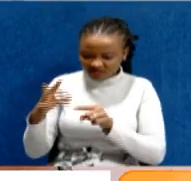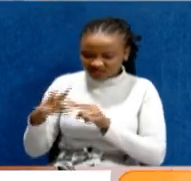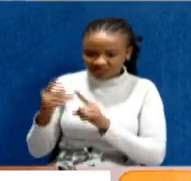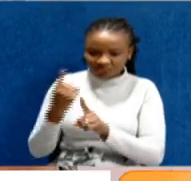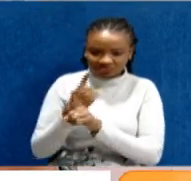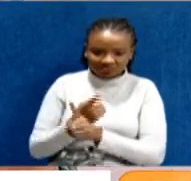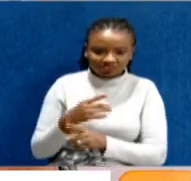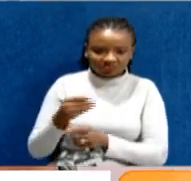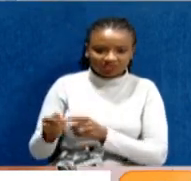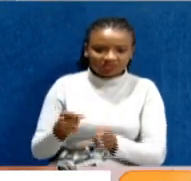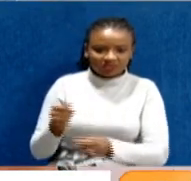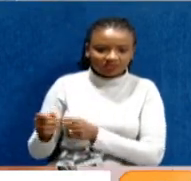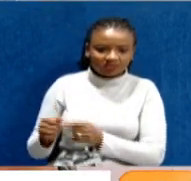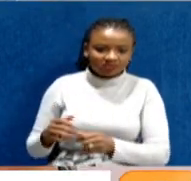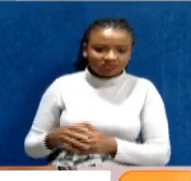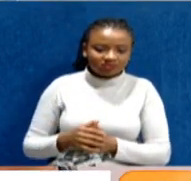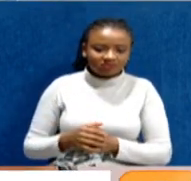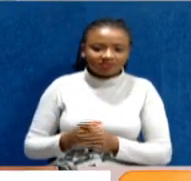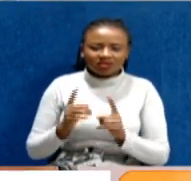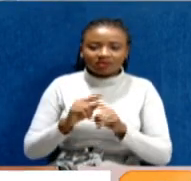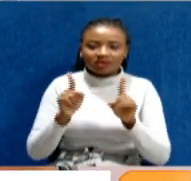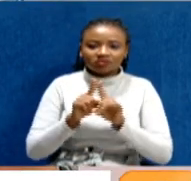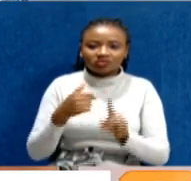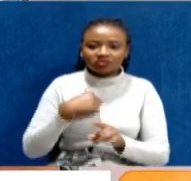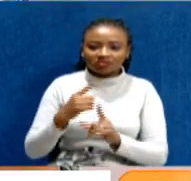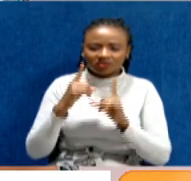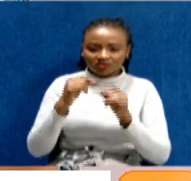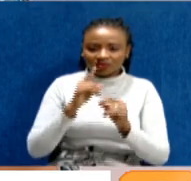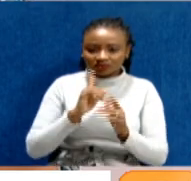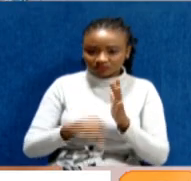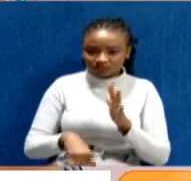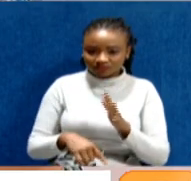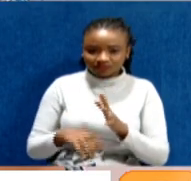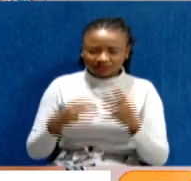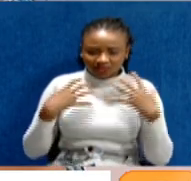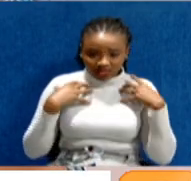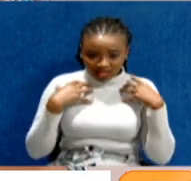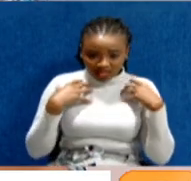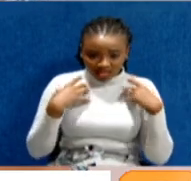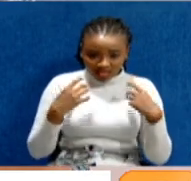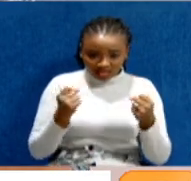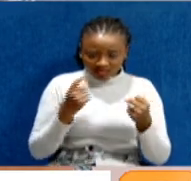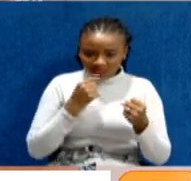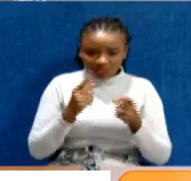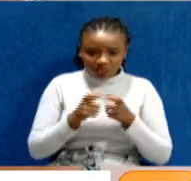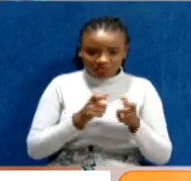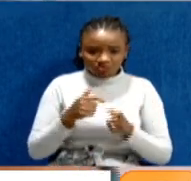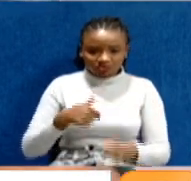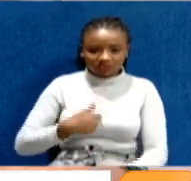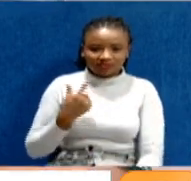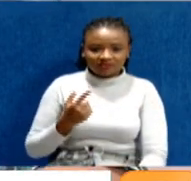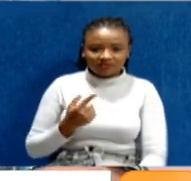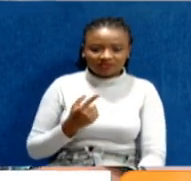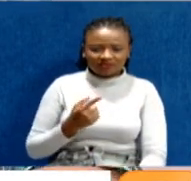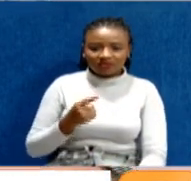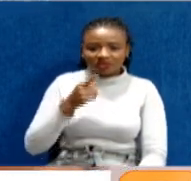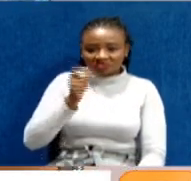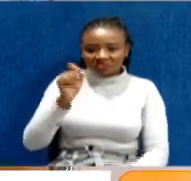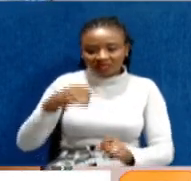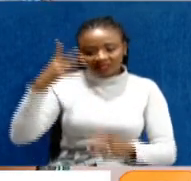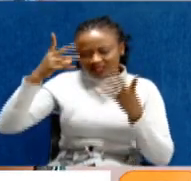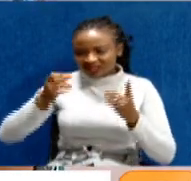that. But what I say, health is in your hands. You're the one who decides. When you wake up, you decide whether you're going